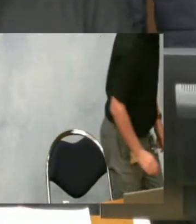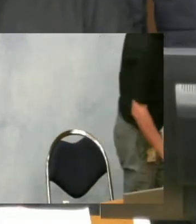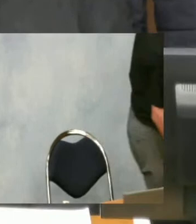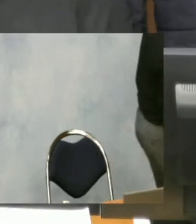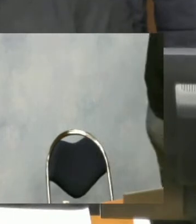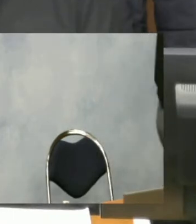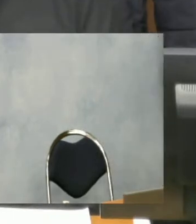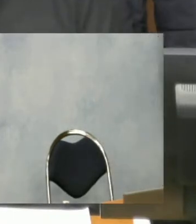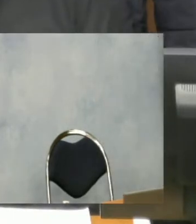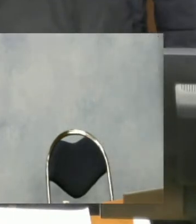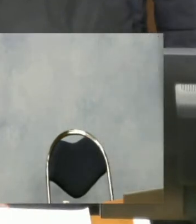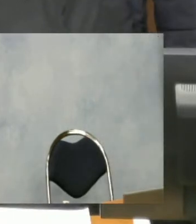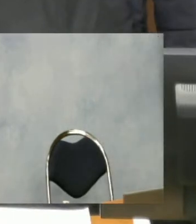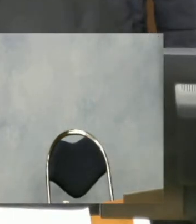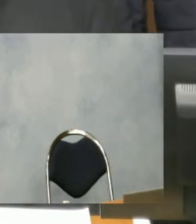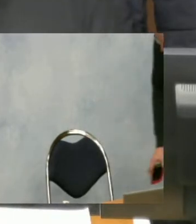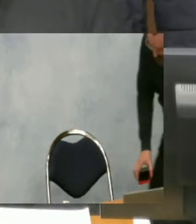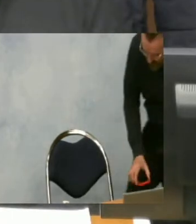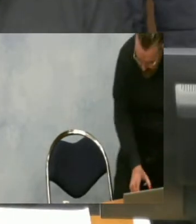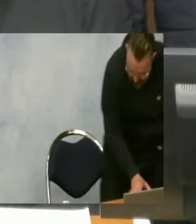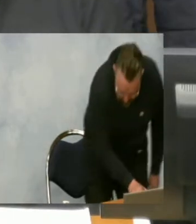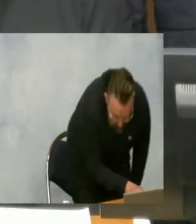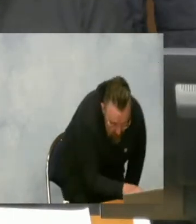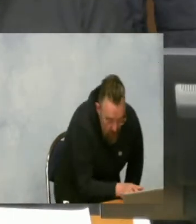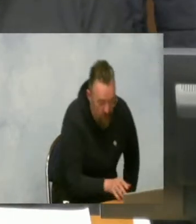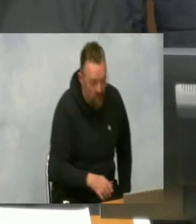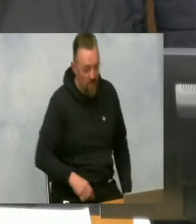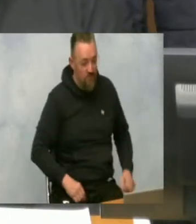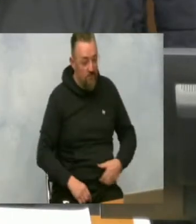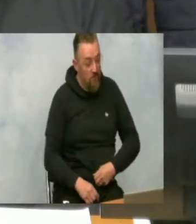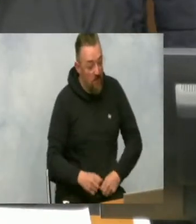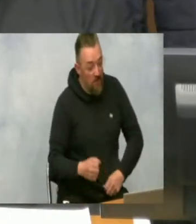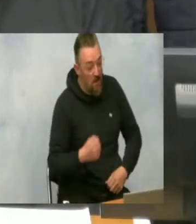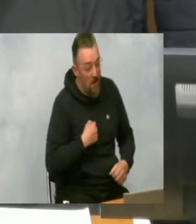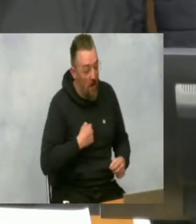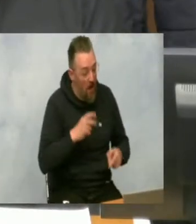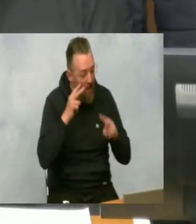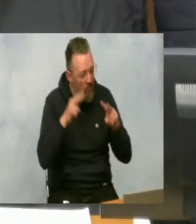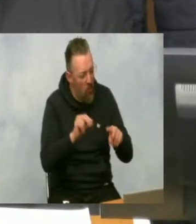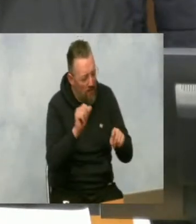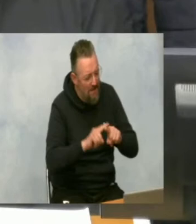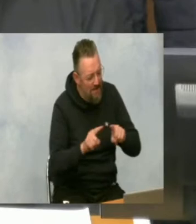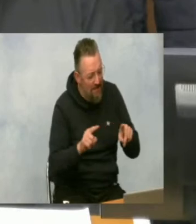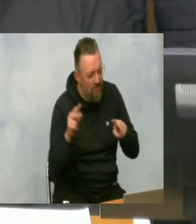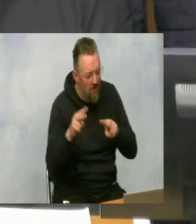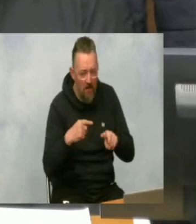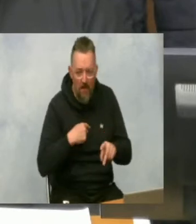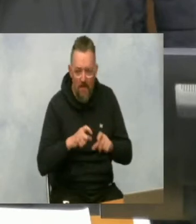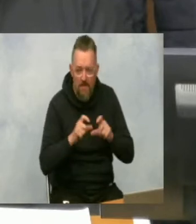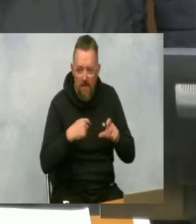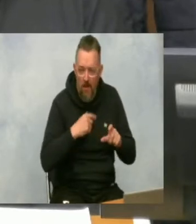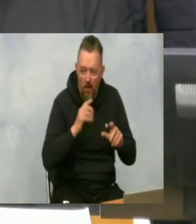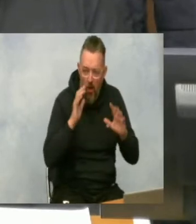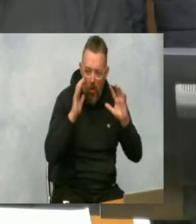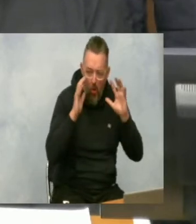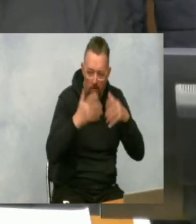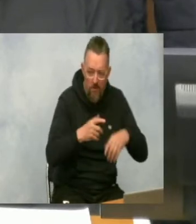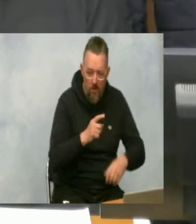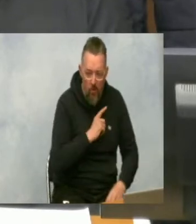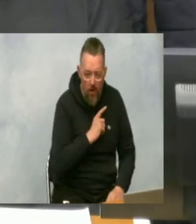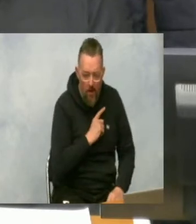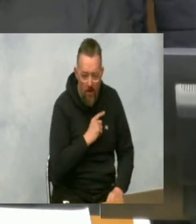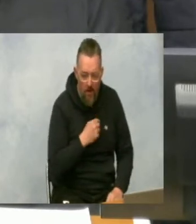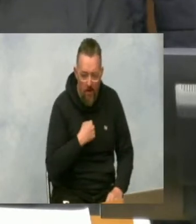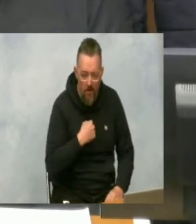Thanks, Chair. I'm kind of looking at this from a slightly different perspective, and I'm just a little bit concerned that